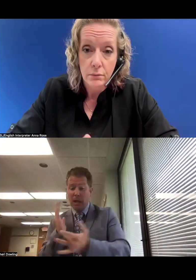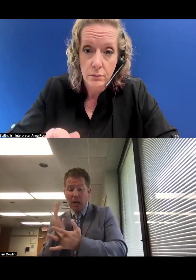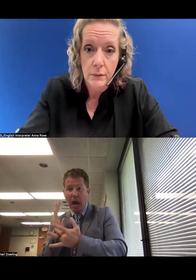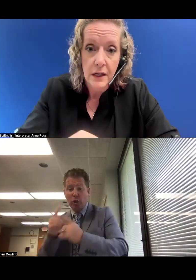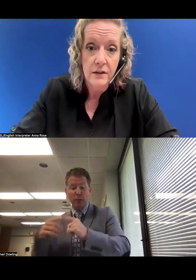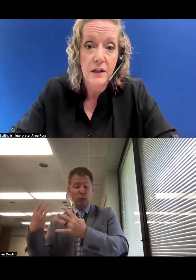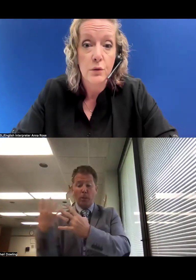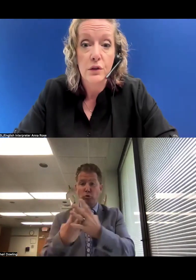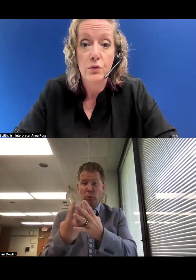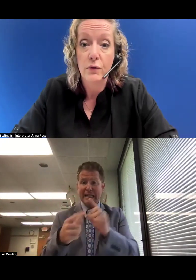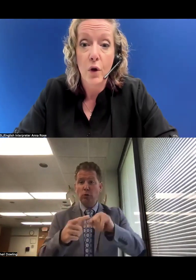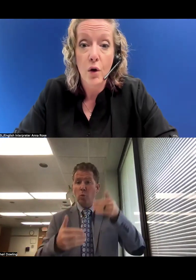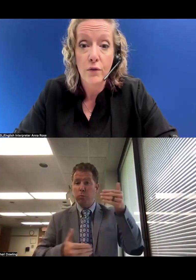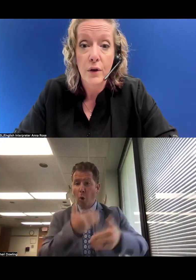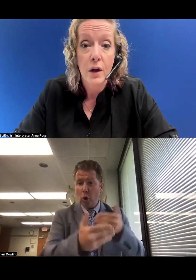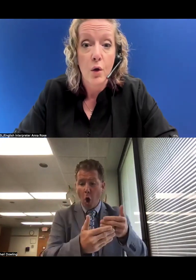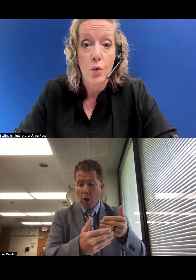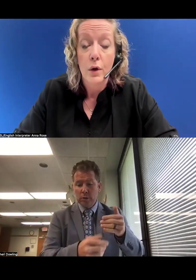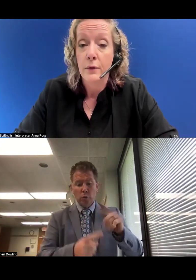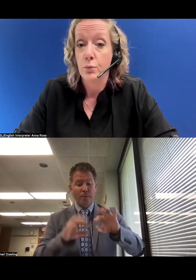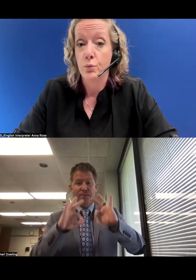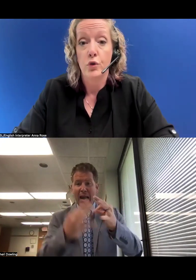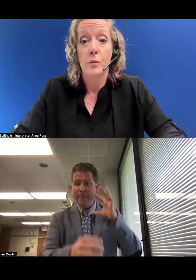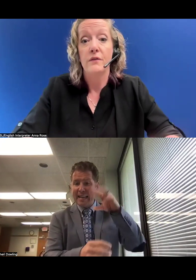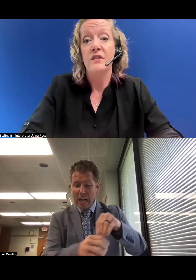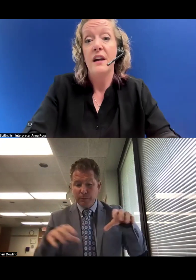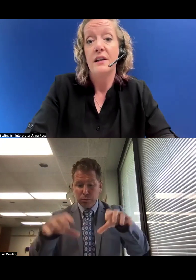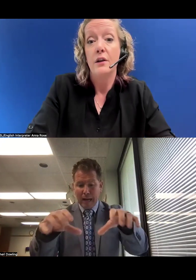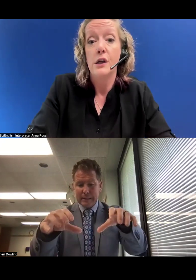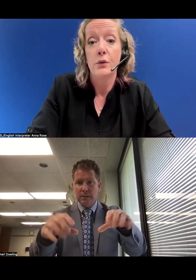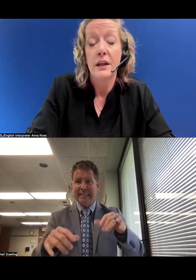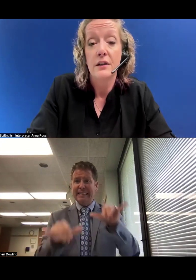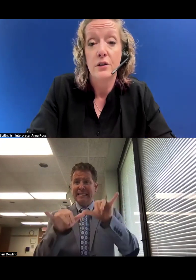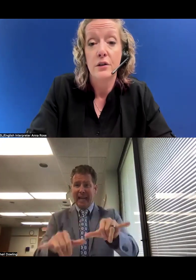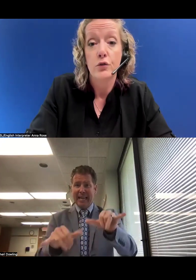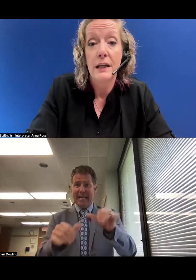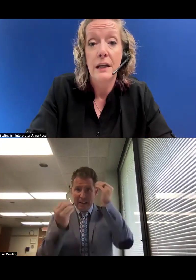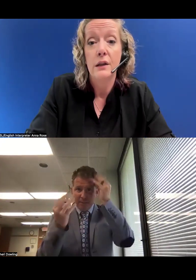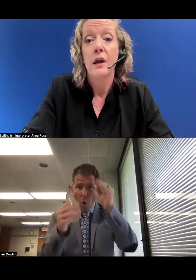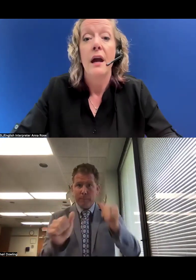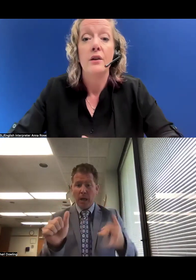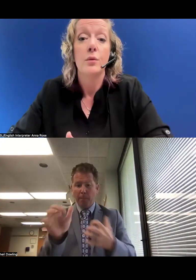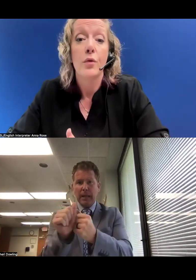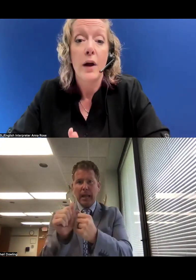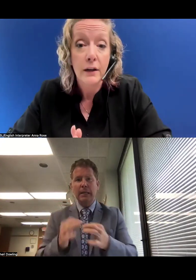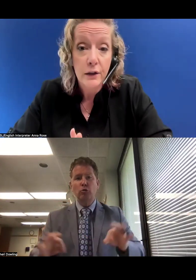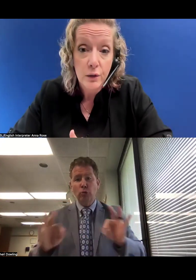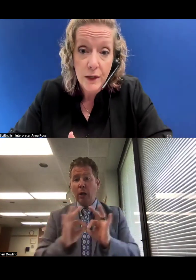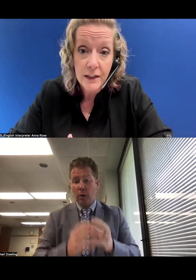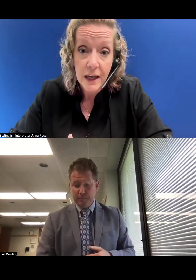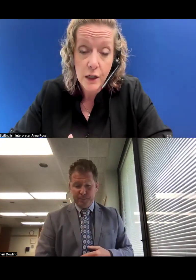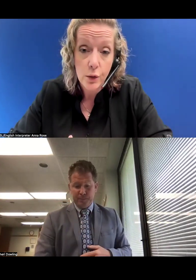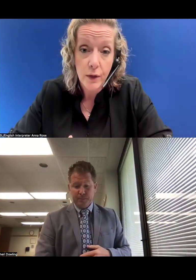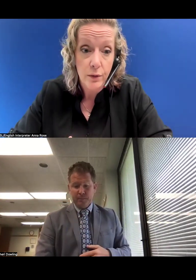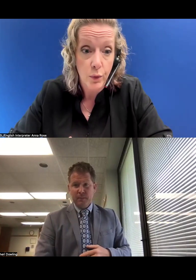Course continues to evolve in terms of the technology related to the screenings and to the practices